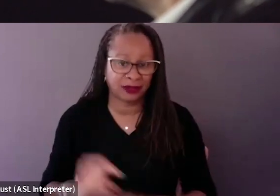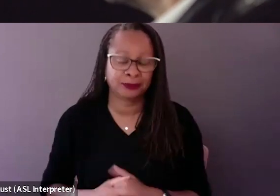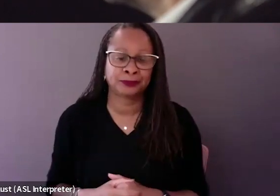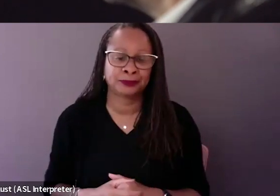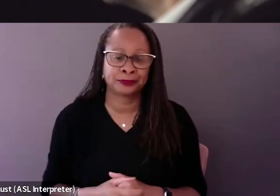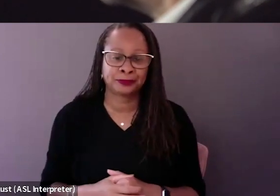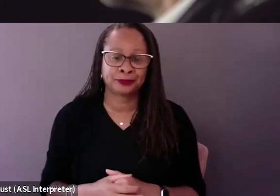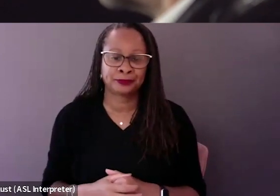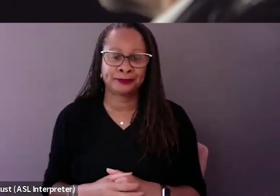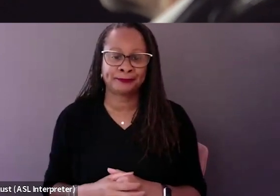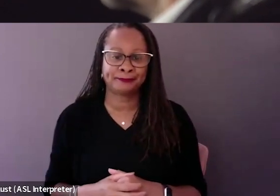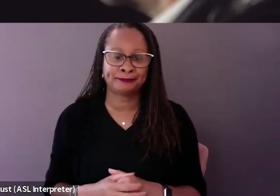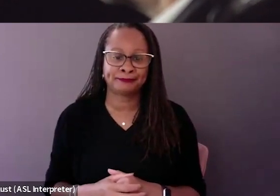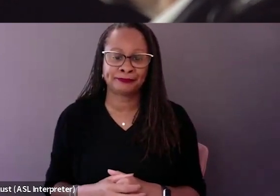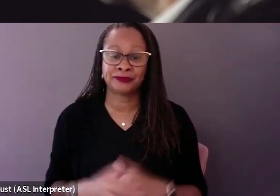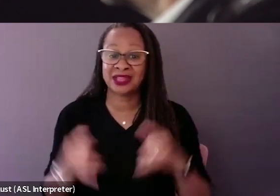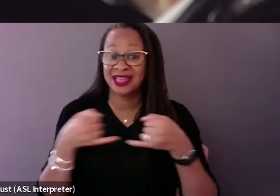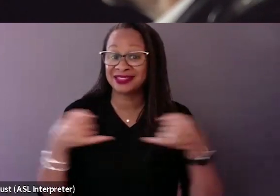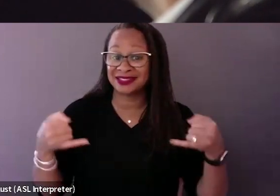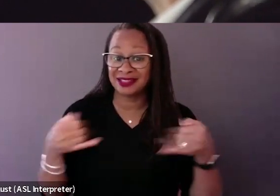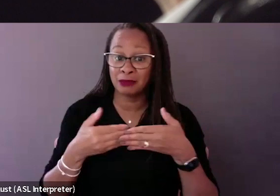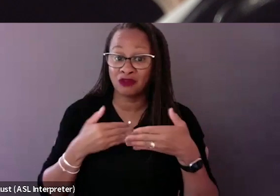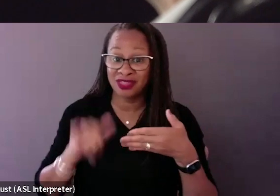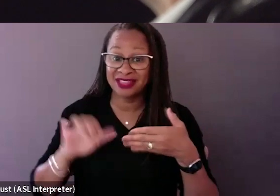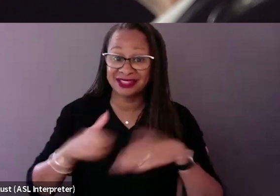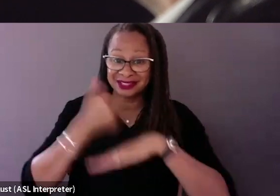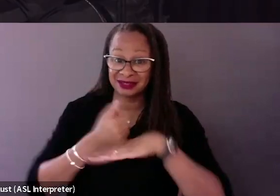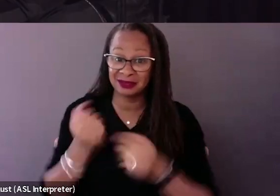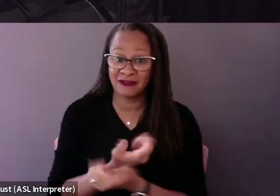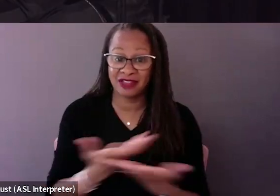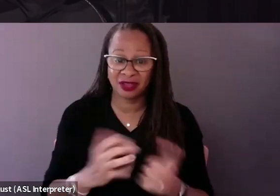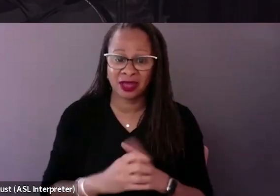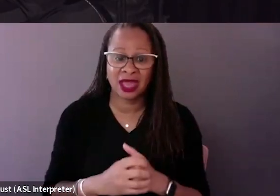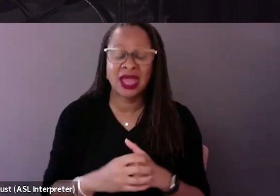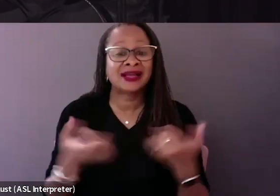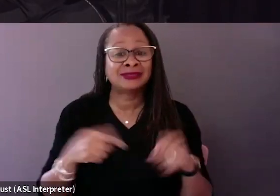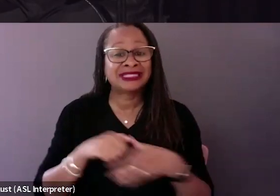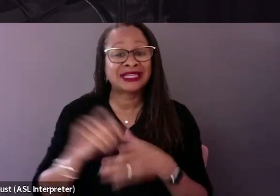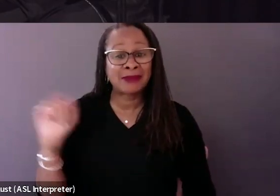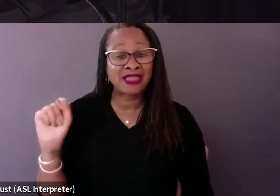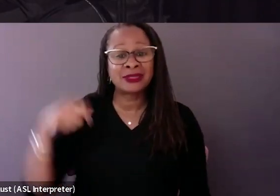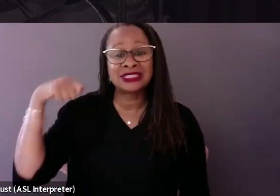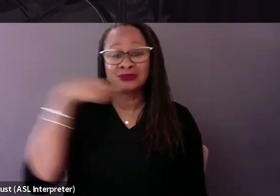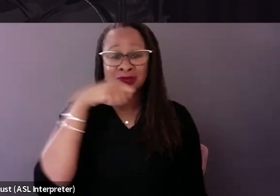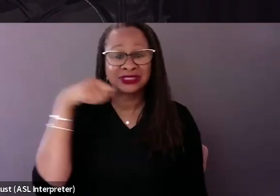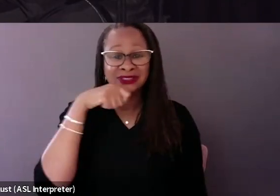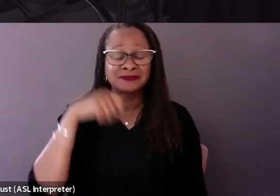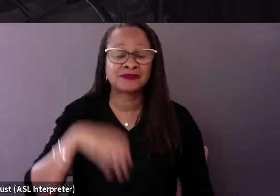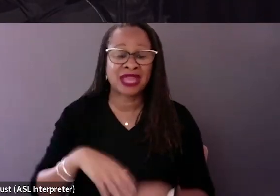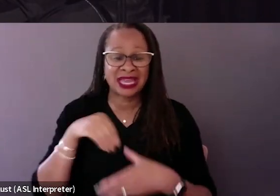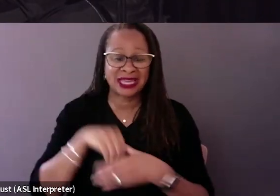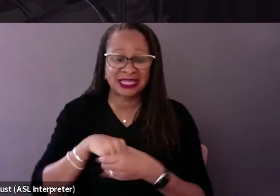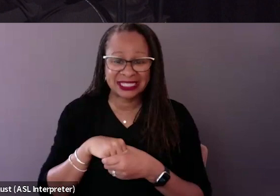so there's a line before that which sort of sets it up, which is, you know, he's brushing his teeth. He gets out of bed and his feet